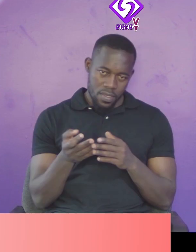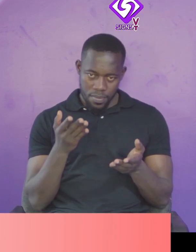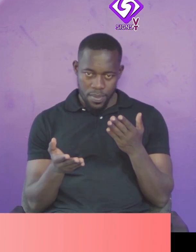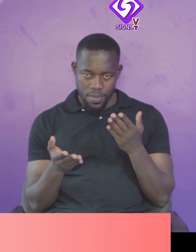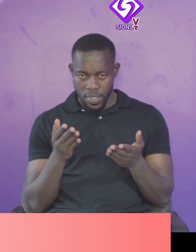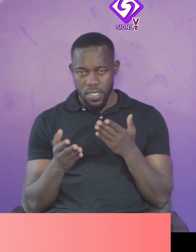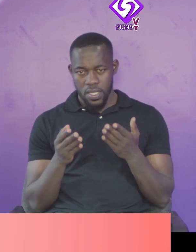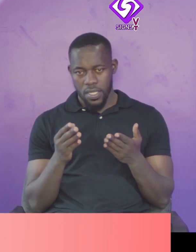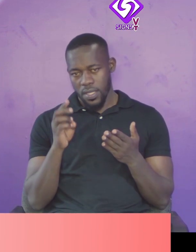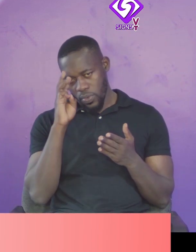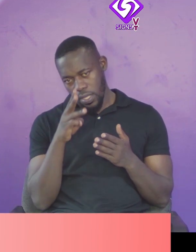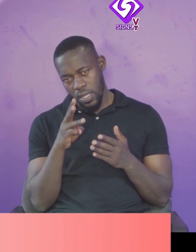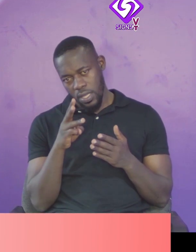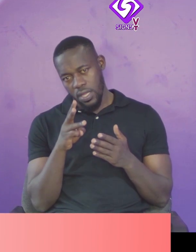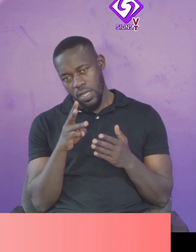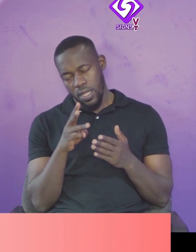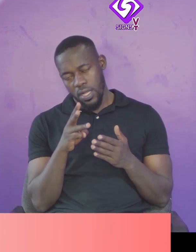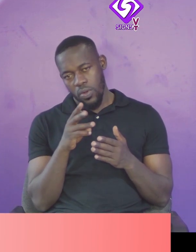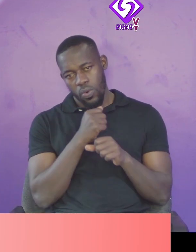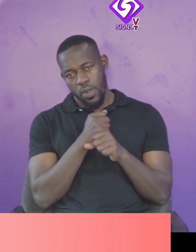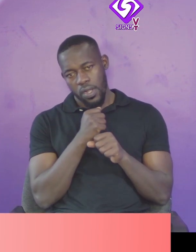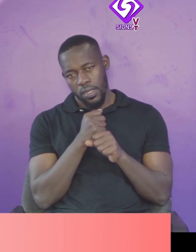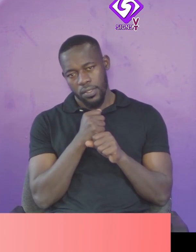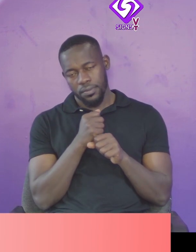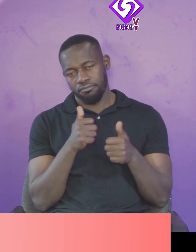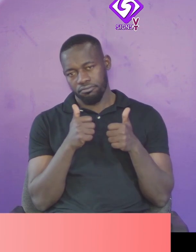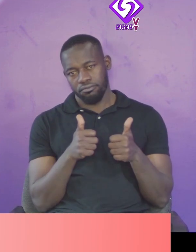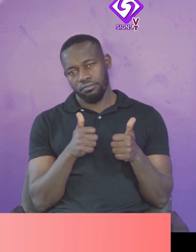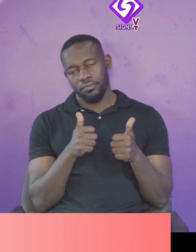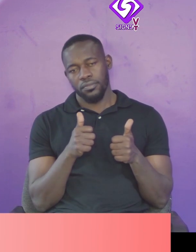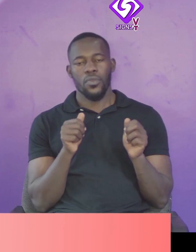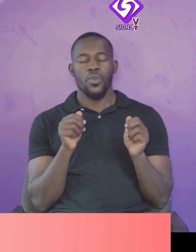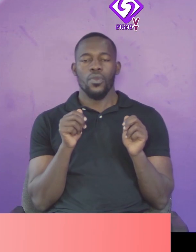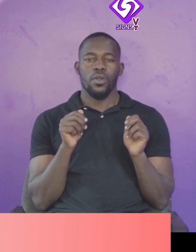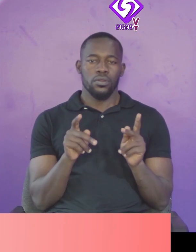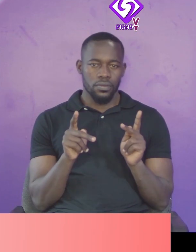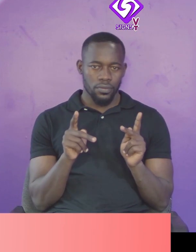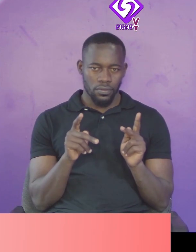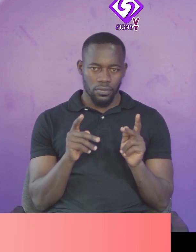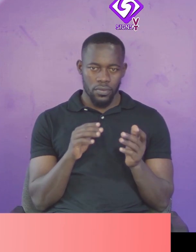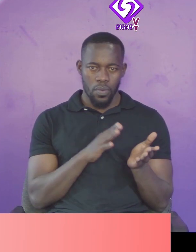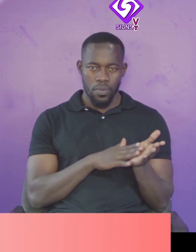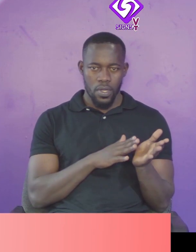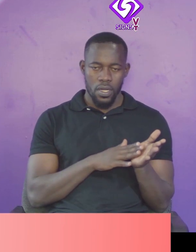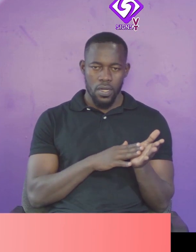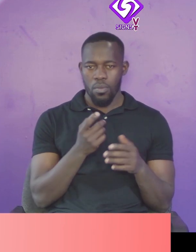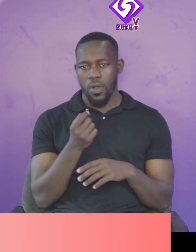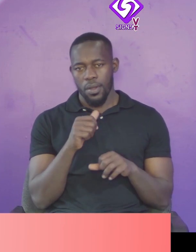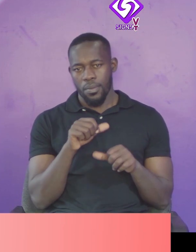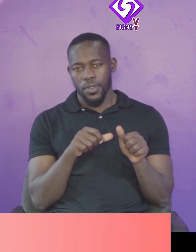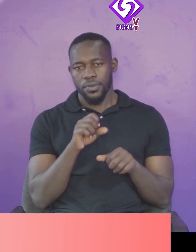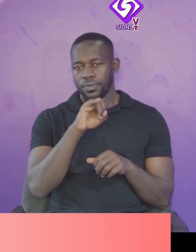they might perform better. So what do you have to say about junior